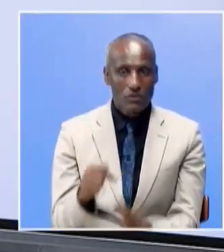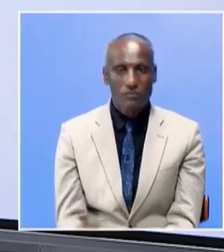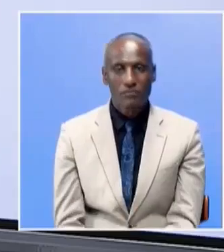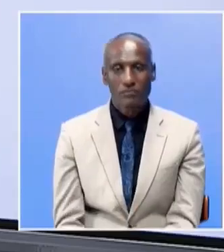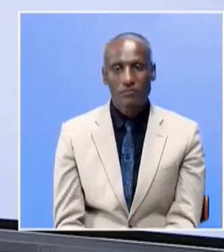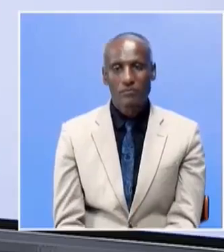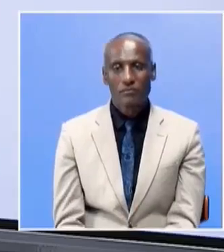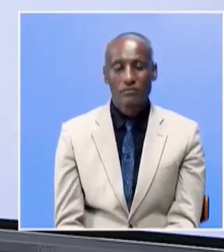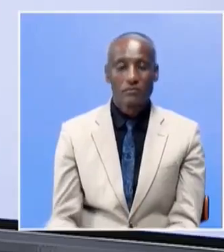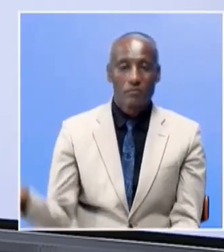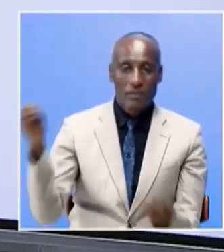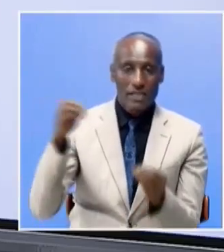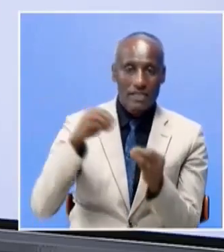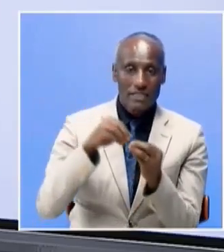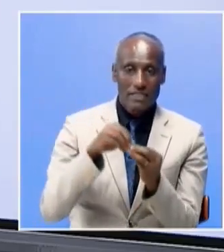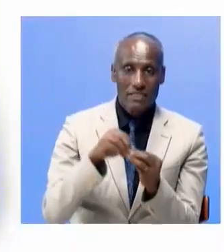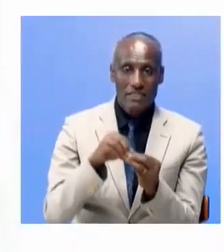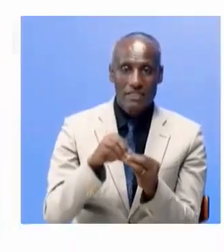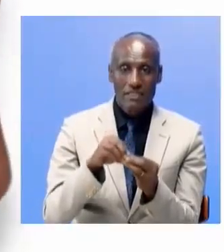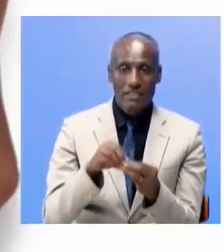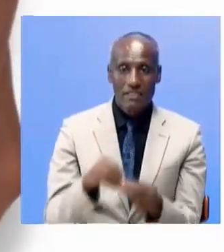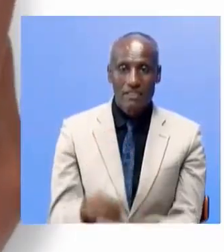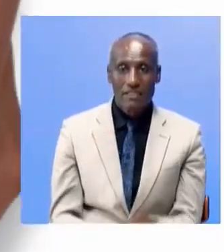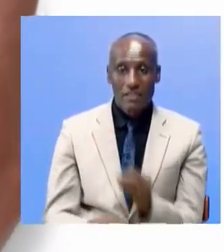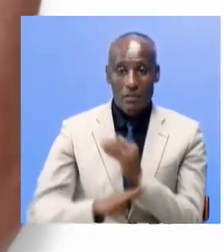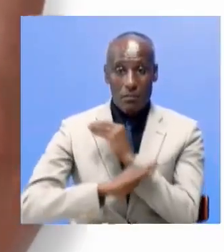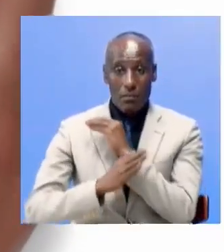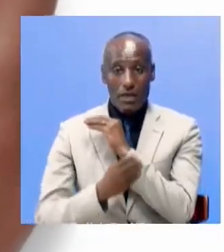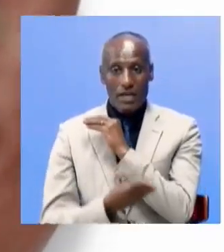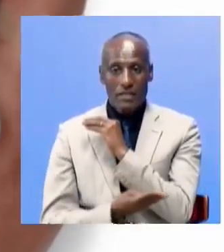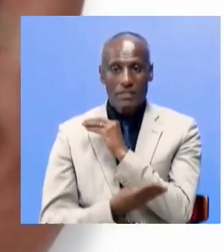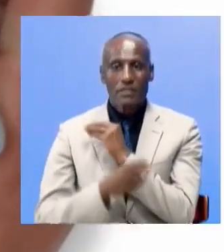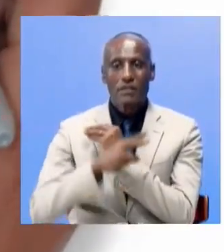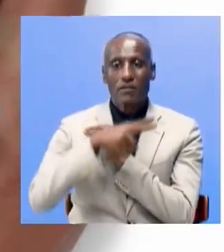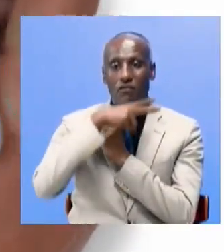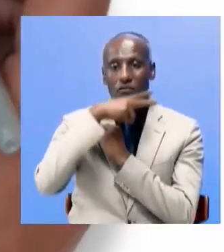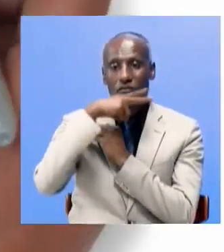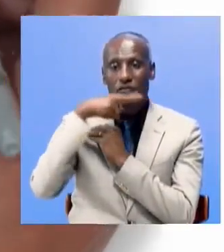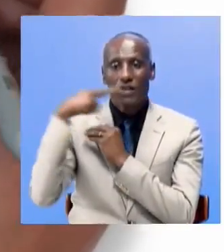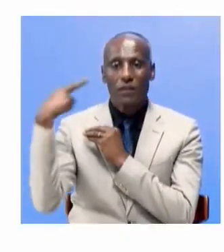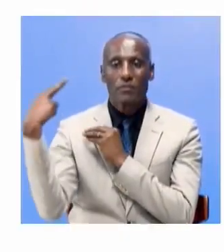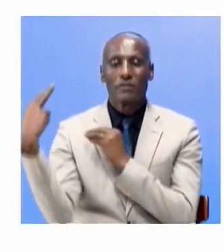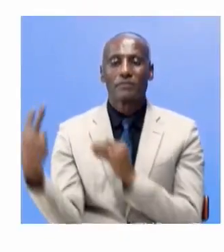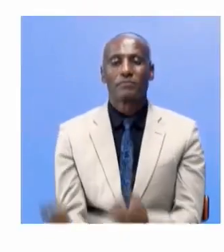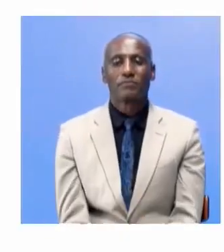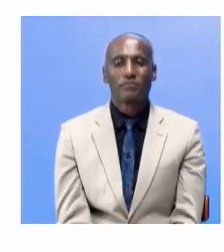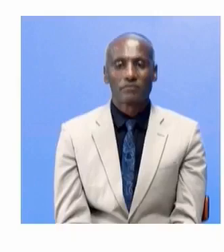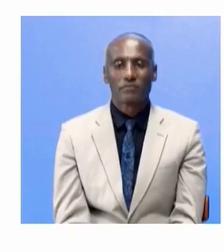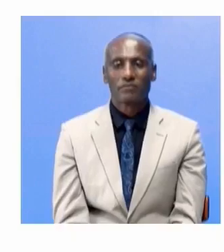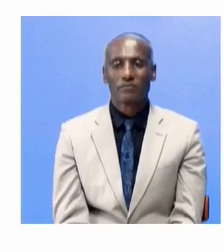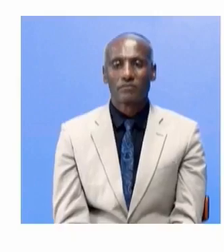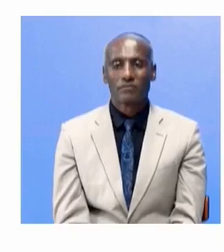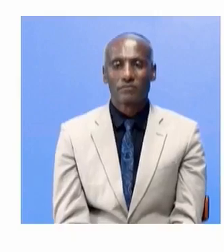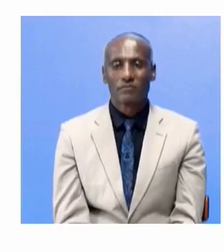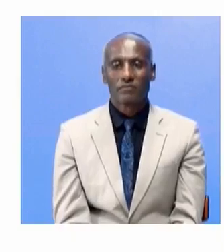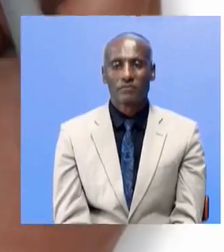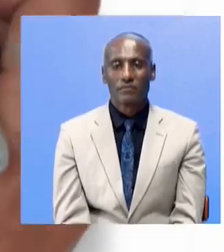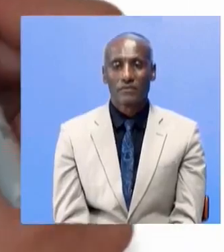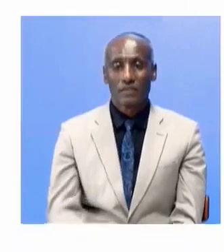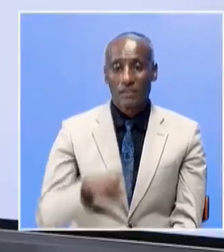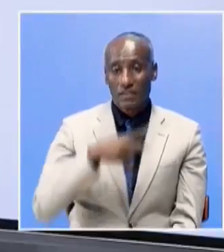Then plus base verb. Base verb. The